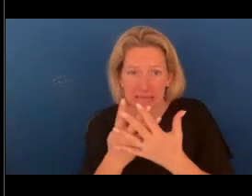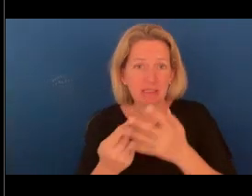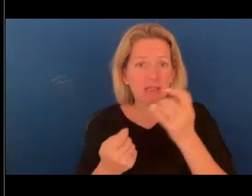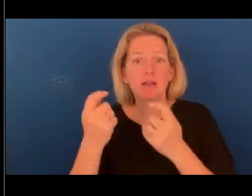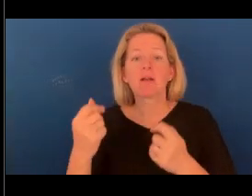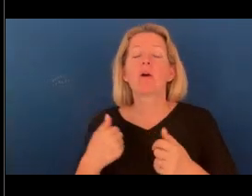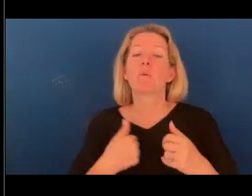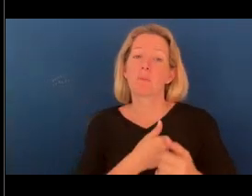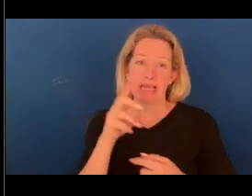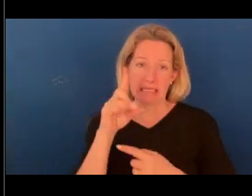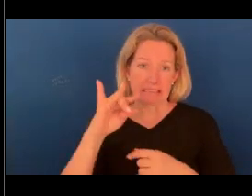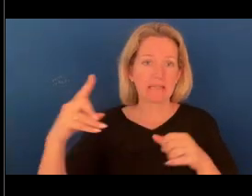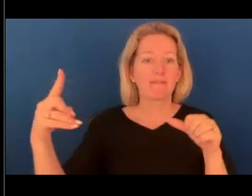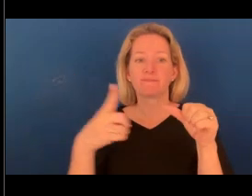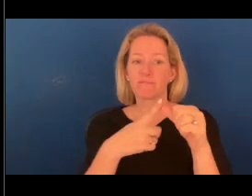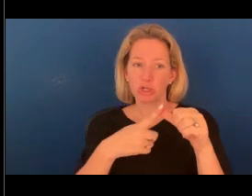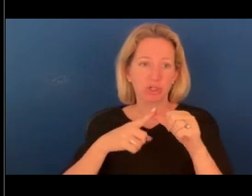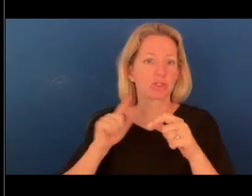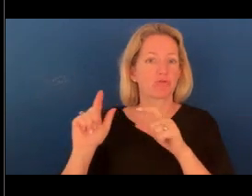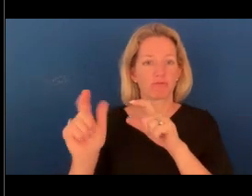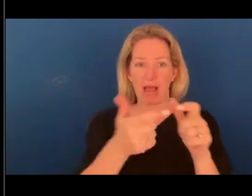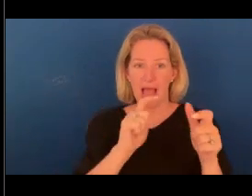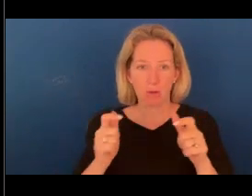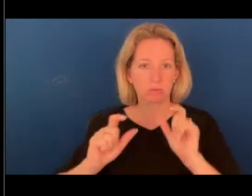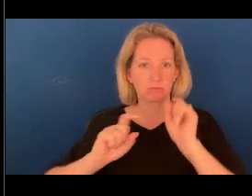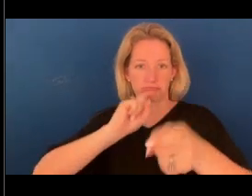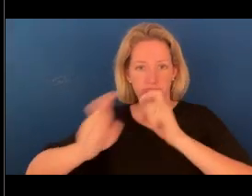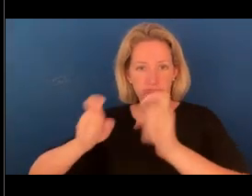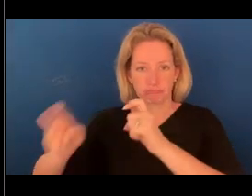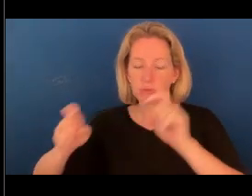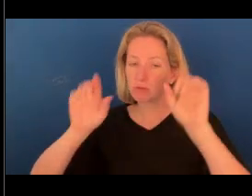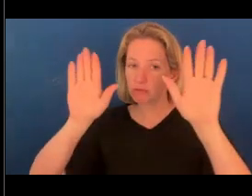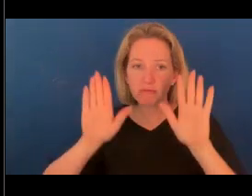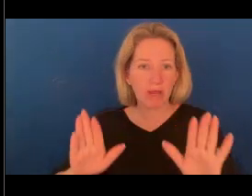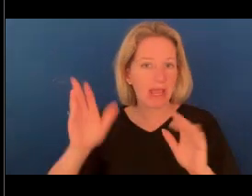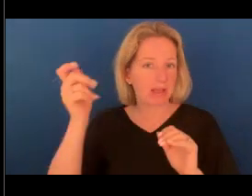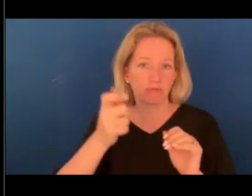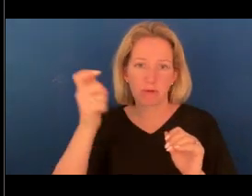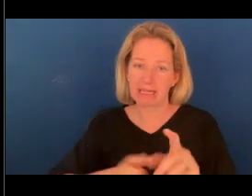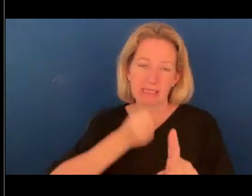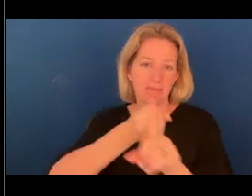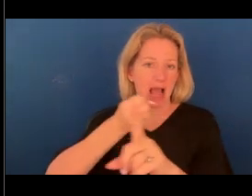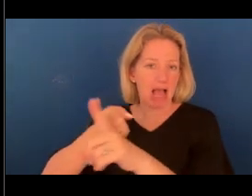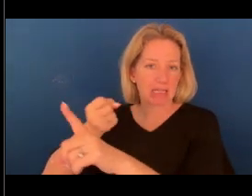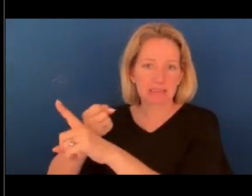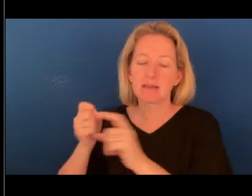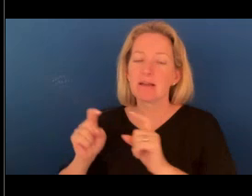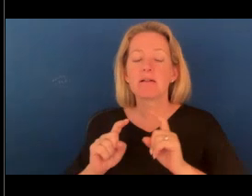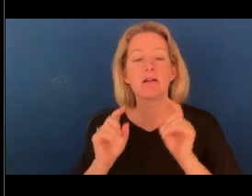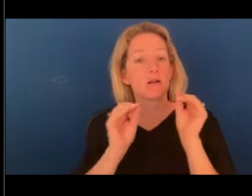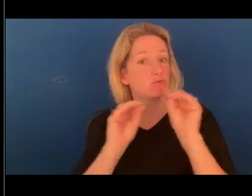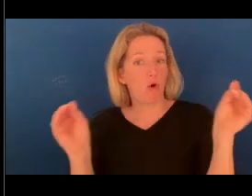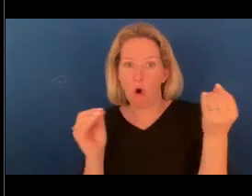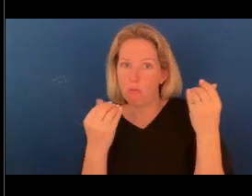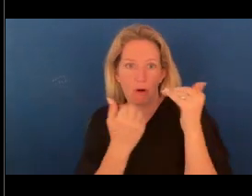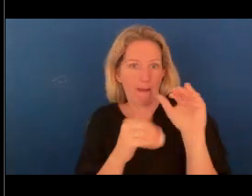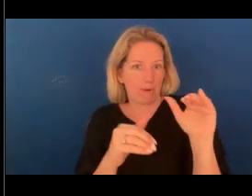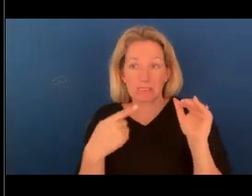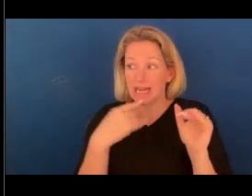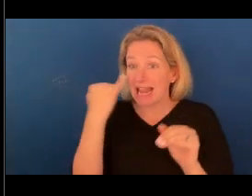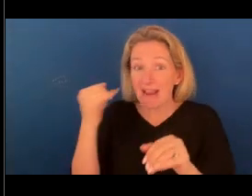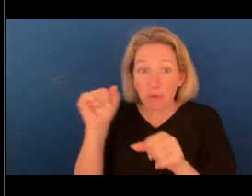really great, impactful first round grants. What they did was they had no parameters on, they said, if you're working on marine debris,